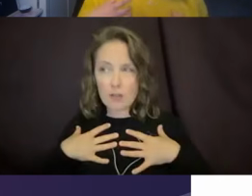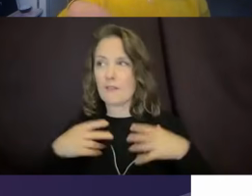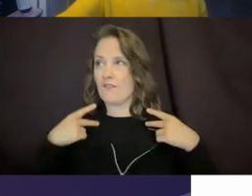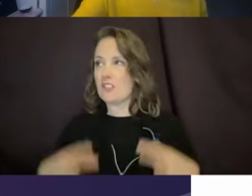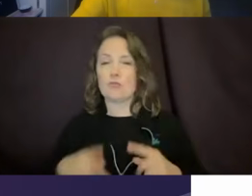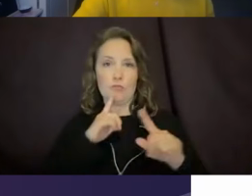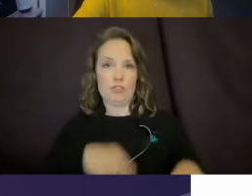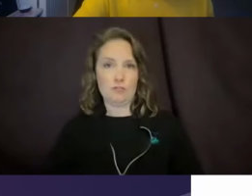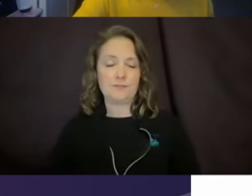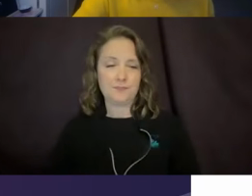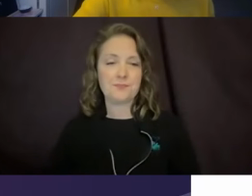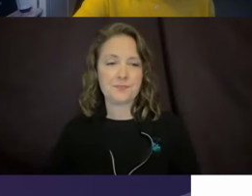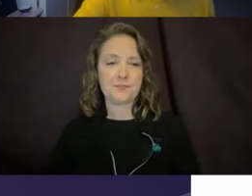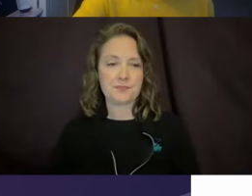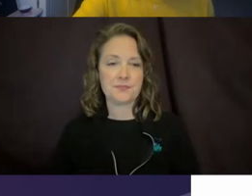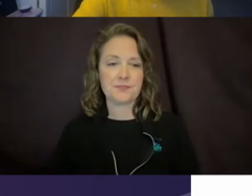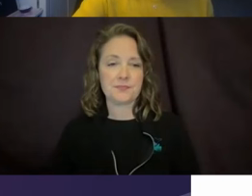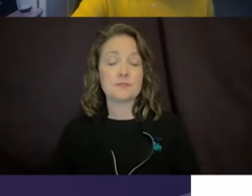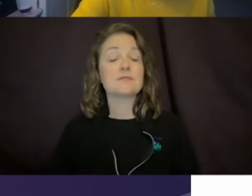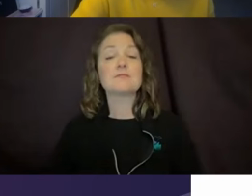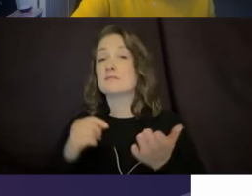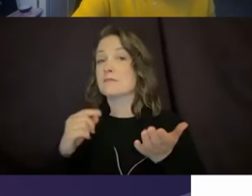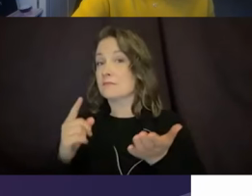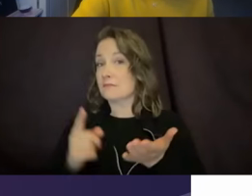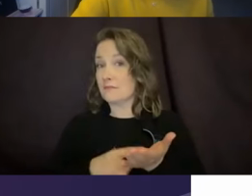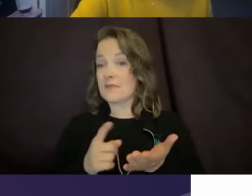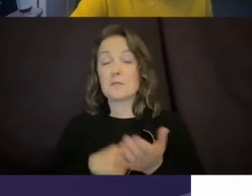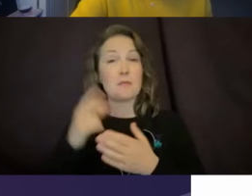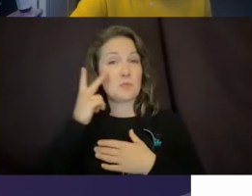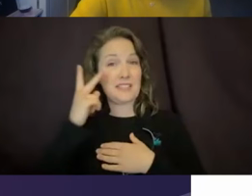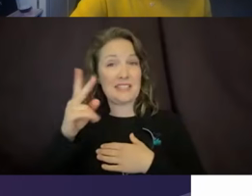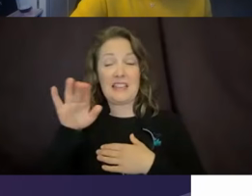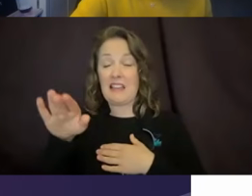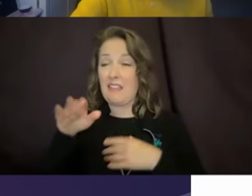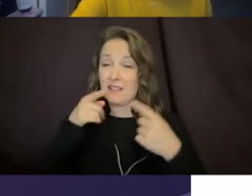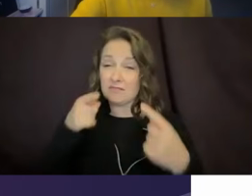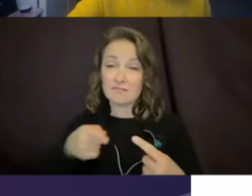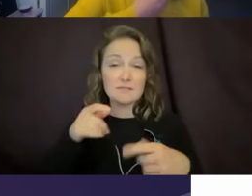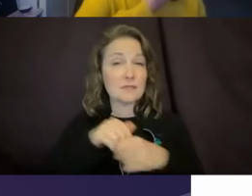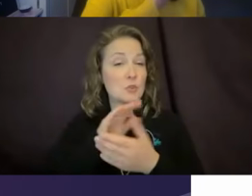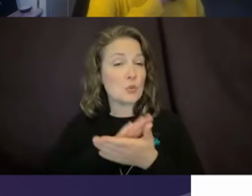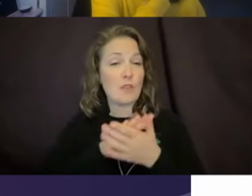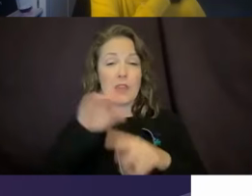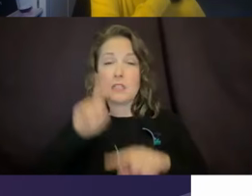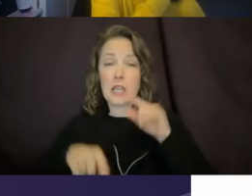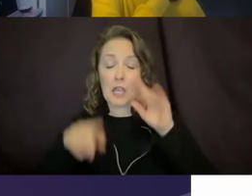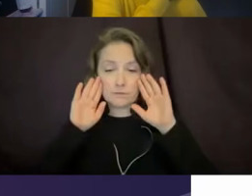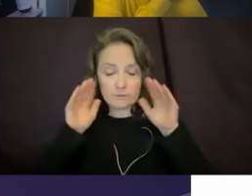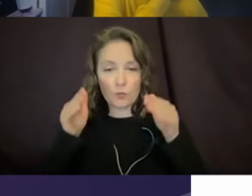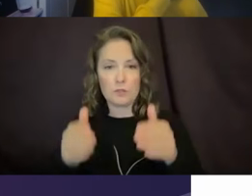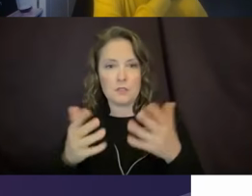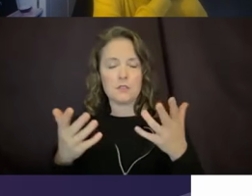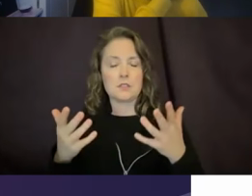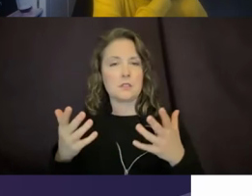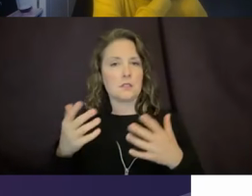too. Sometimes we see that it's really difficult for children to concentrate when they are having